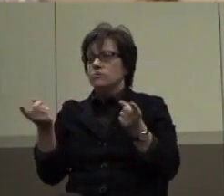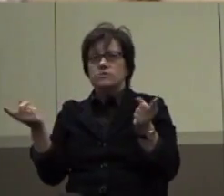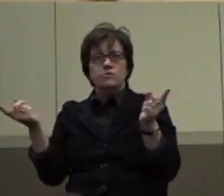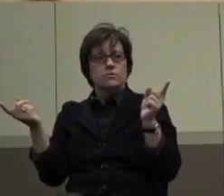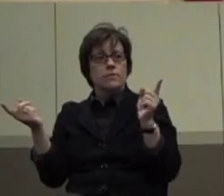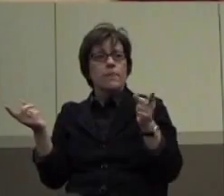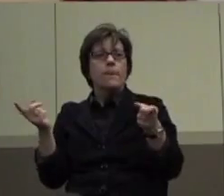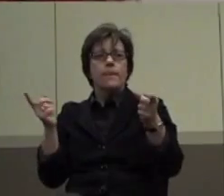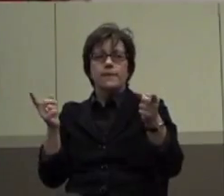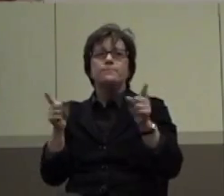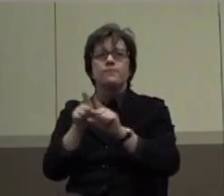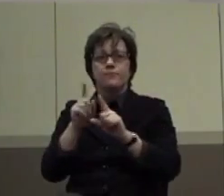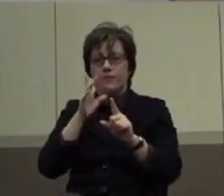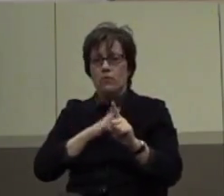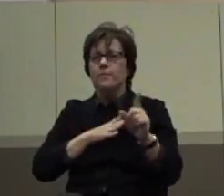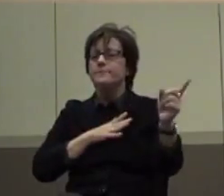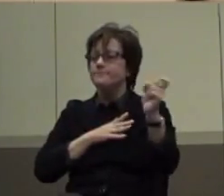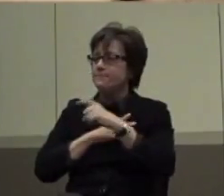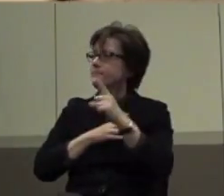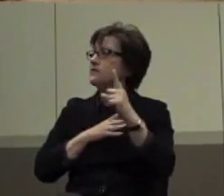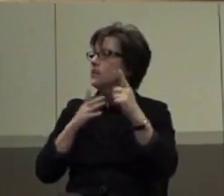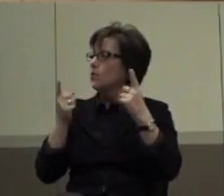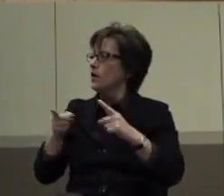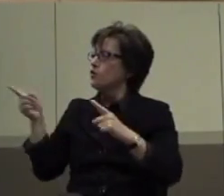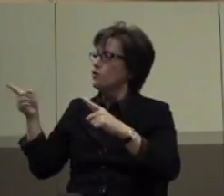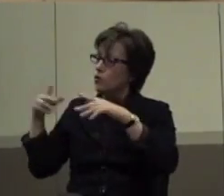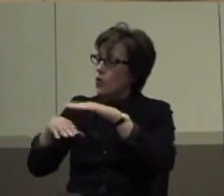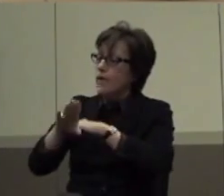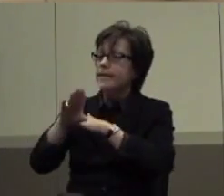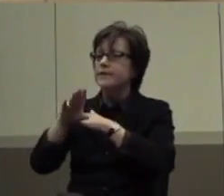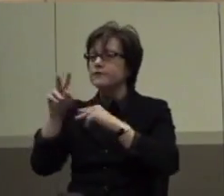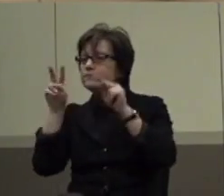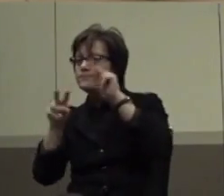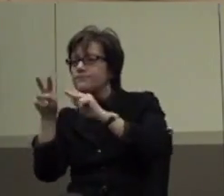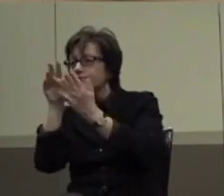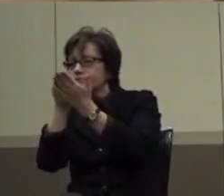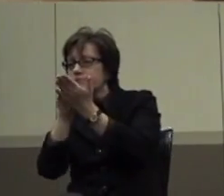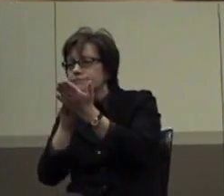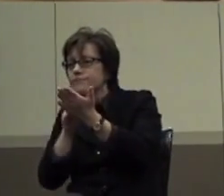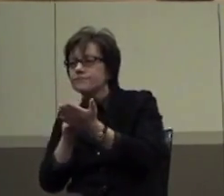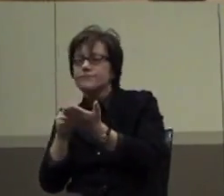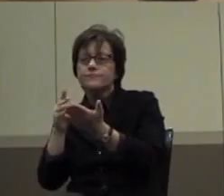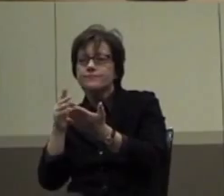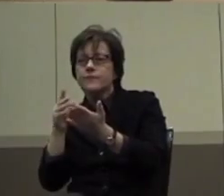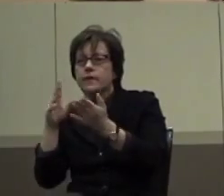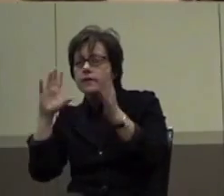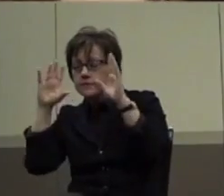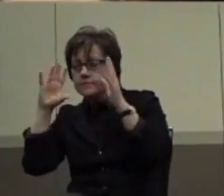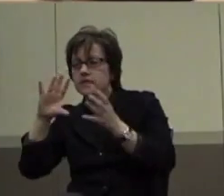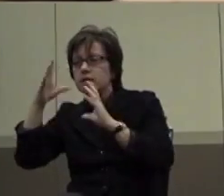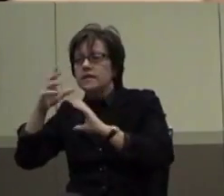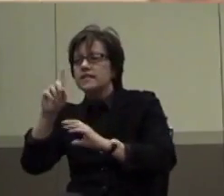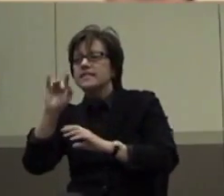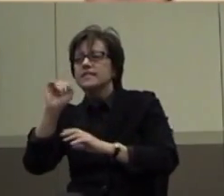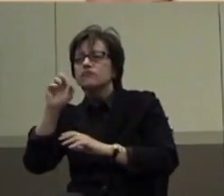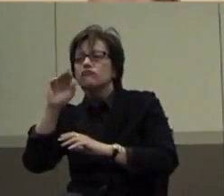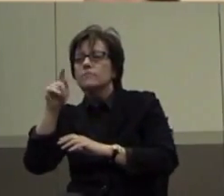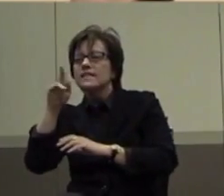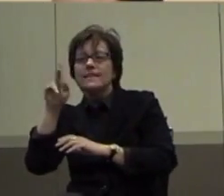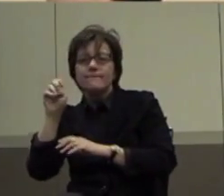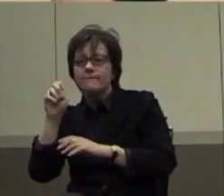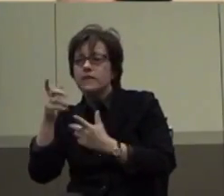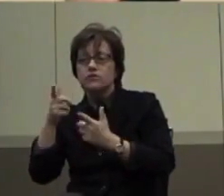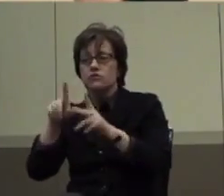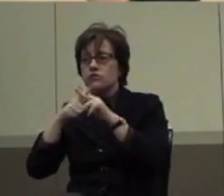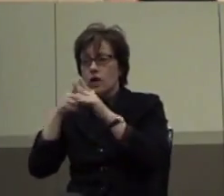Well, yeah. So when you go in there and you're going to take Dad on, let's say, disruptive, do you start taking Dad on disruption, or do you just start